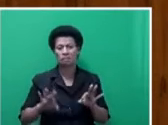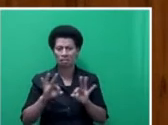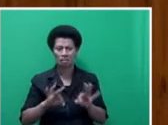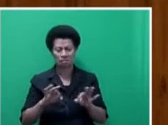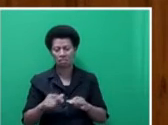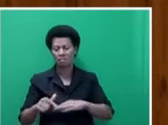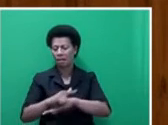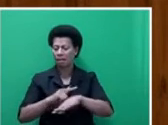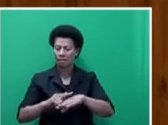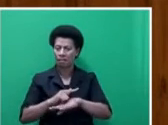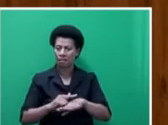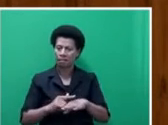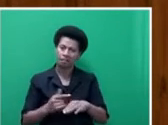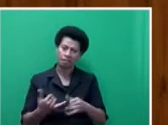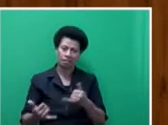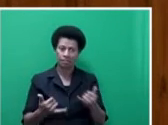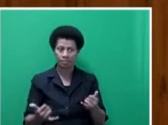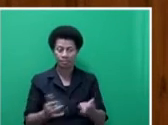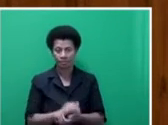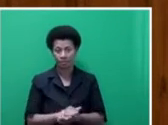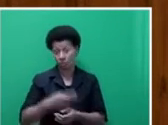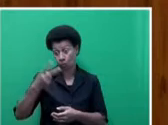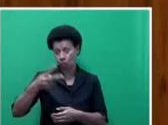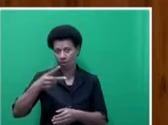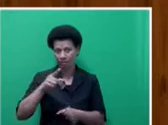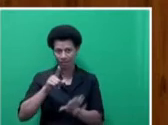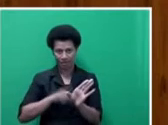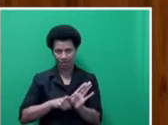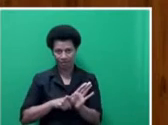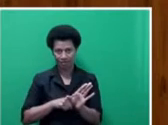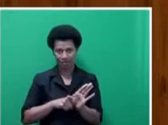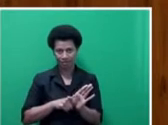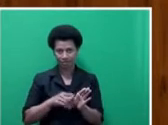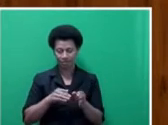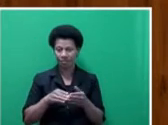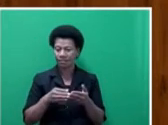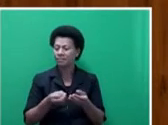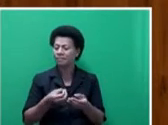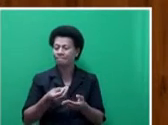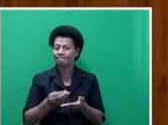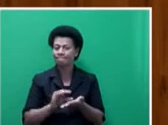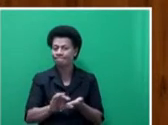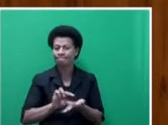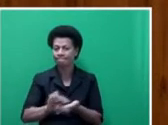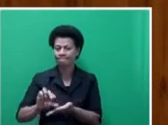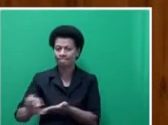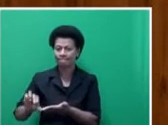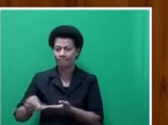land. And in the 12 years, they have actually been distributed with almost close to $11